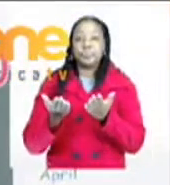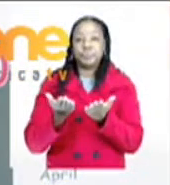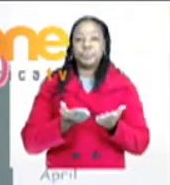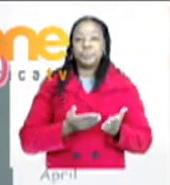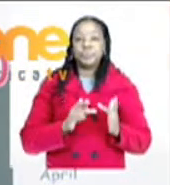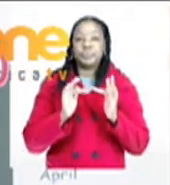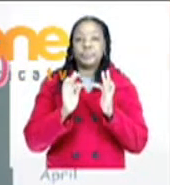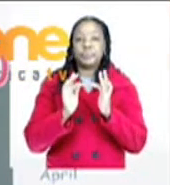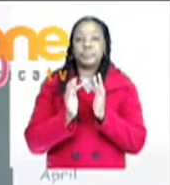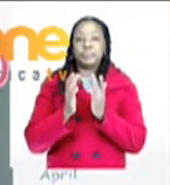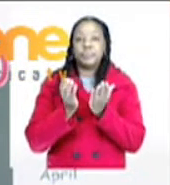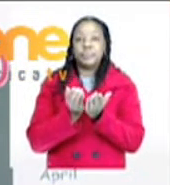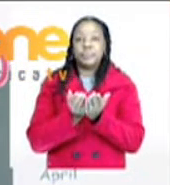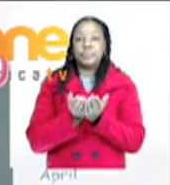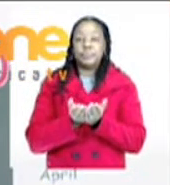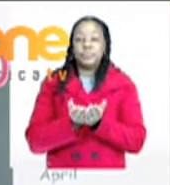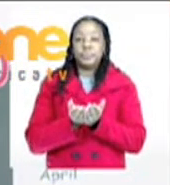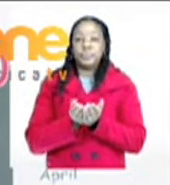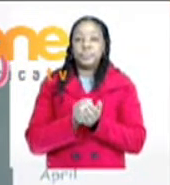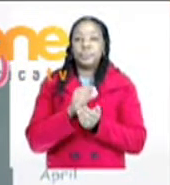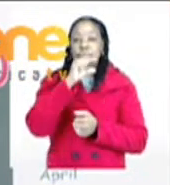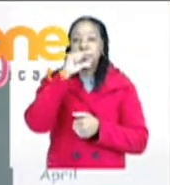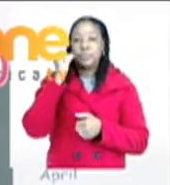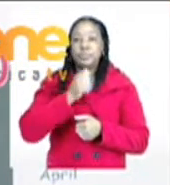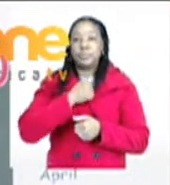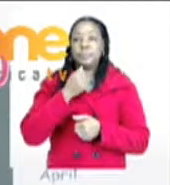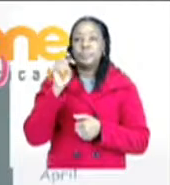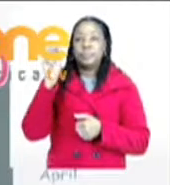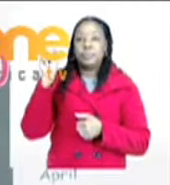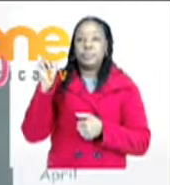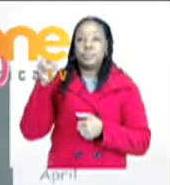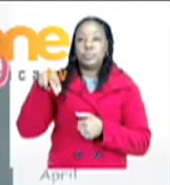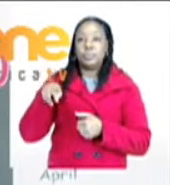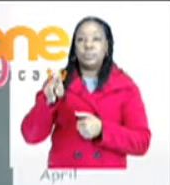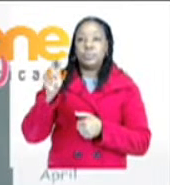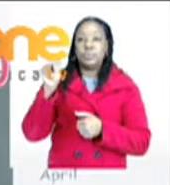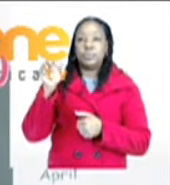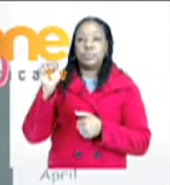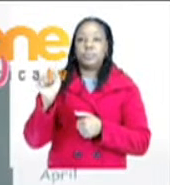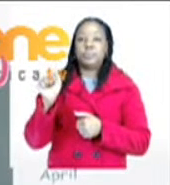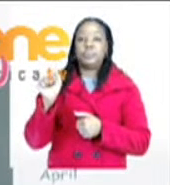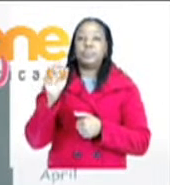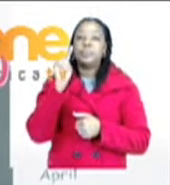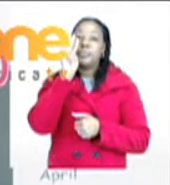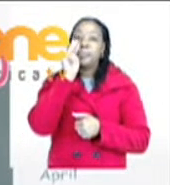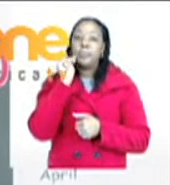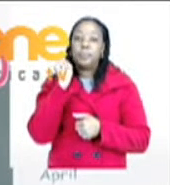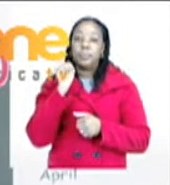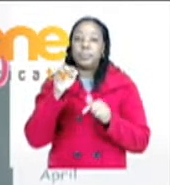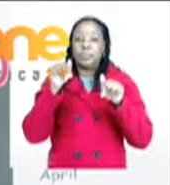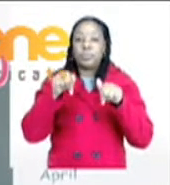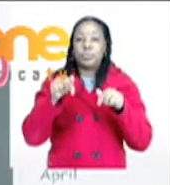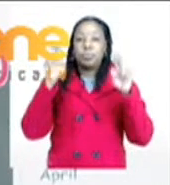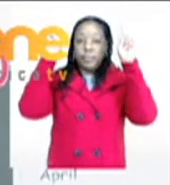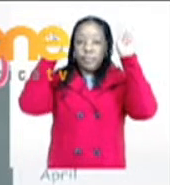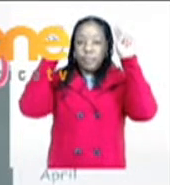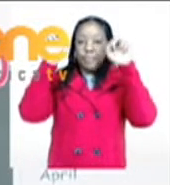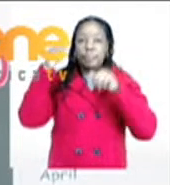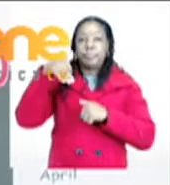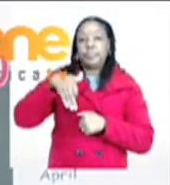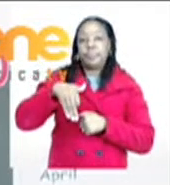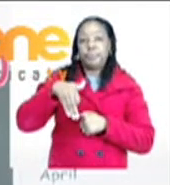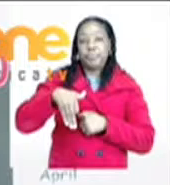Welcome to My Zone Online School. My name is Teacher Netai. Our theme is